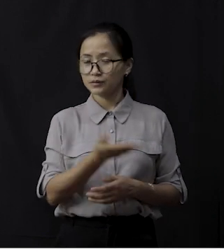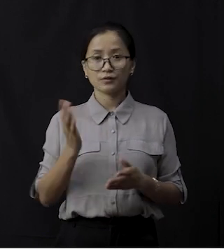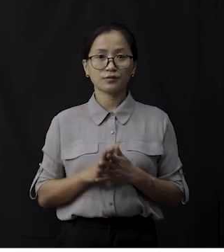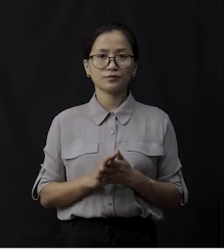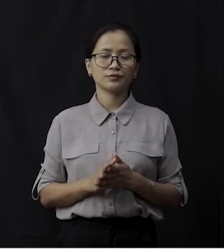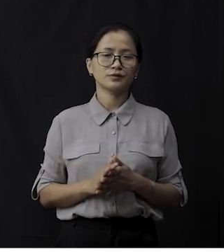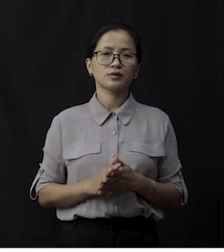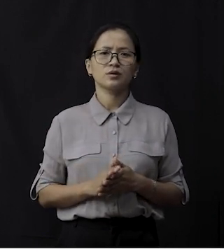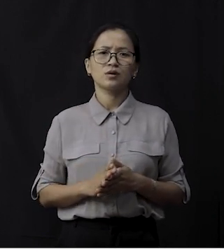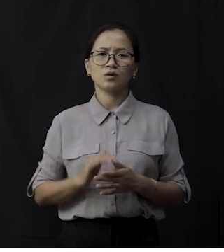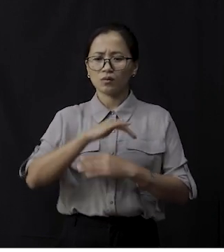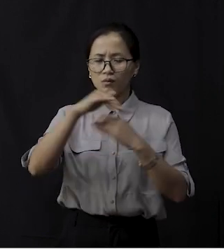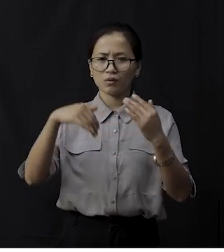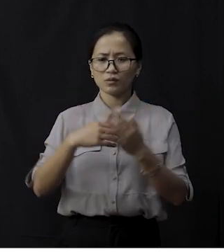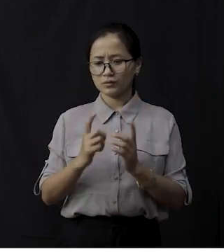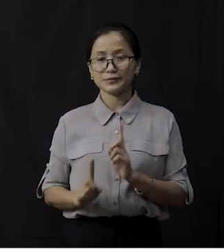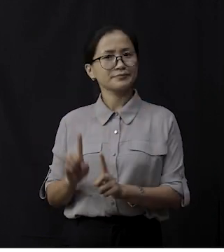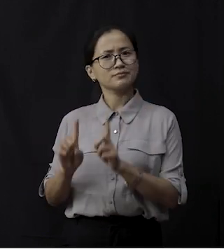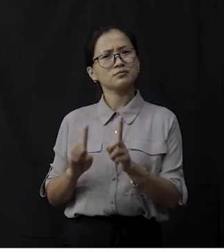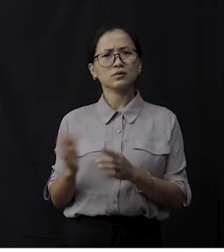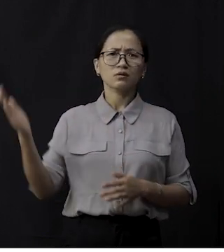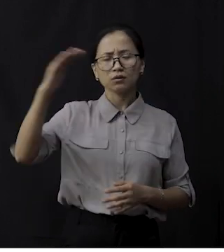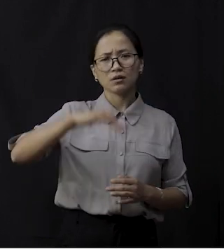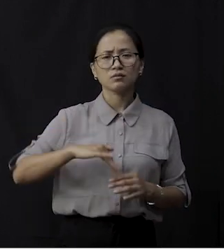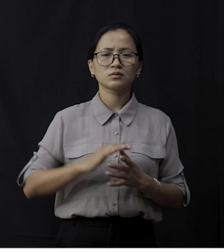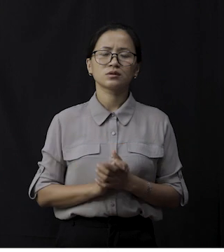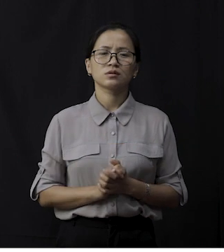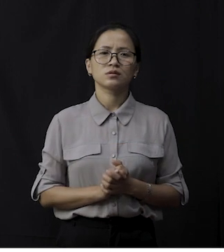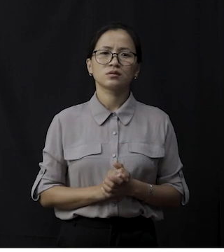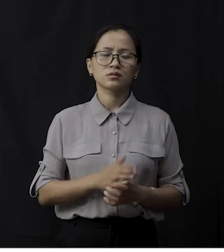from what? From all these plants. The